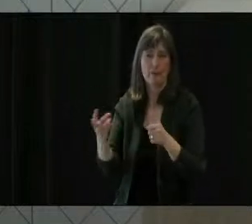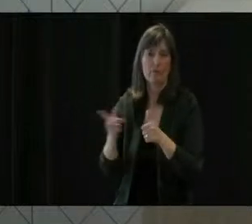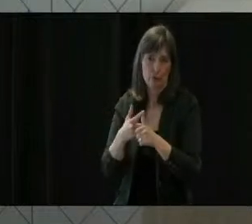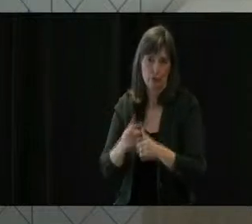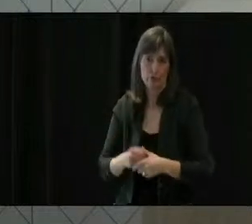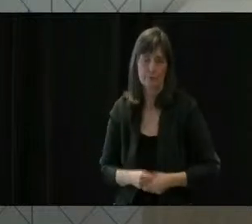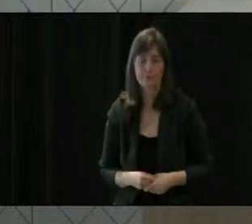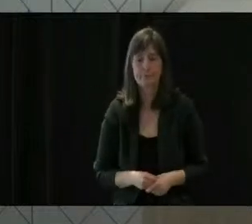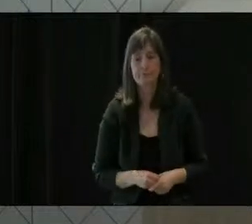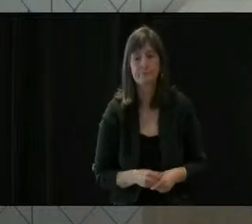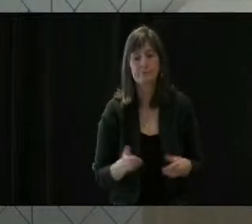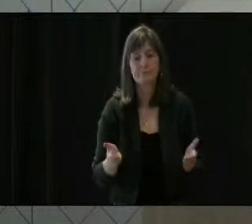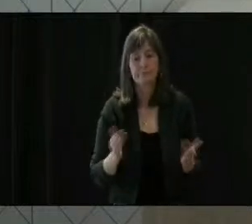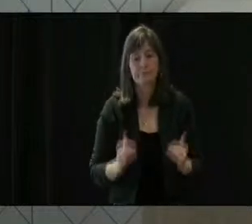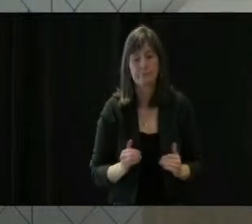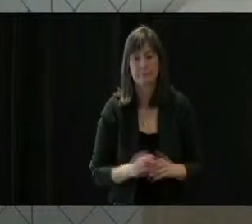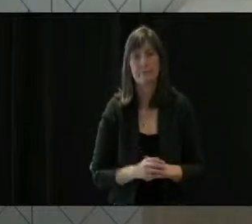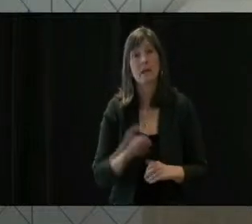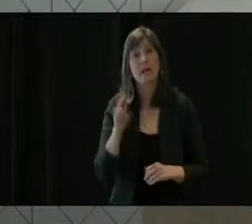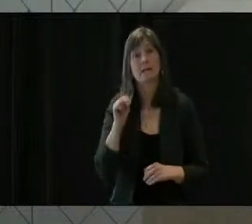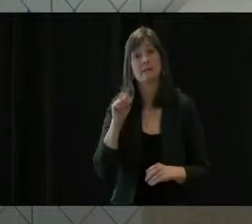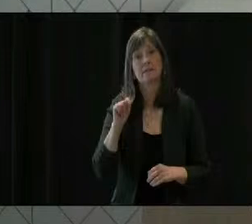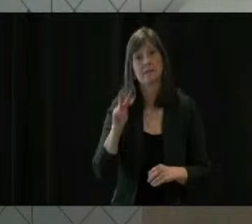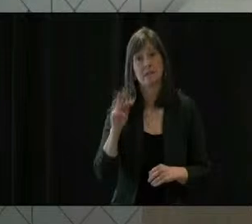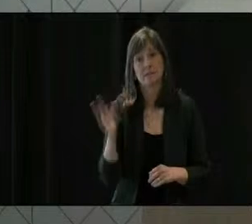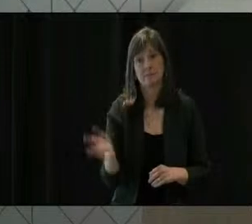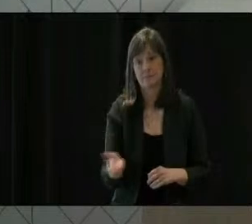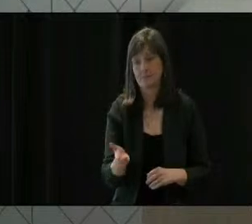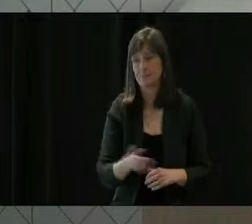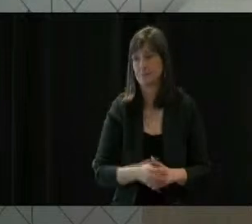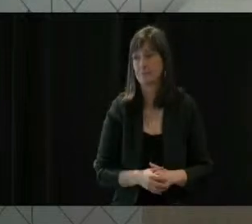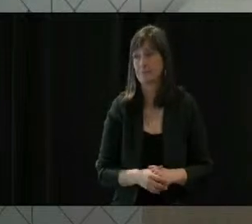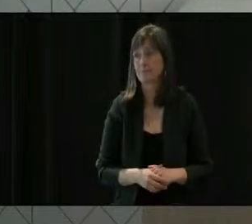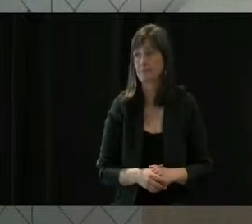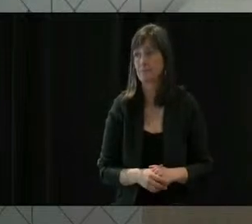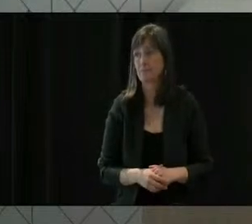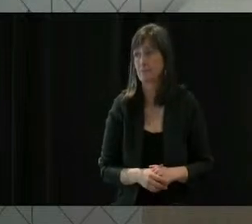Our next question comes from Kellyanne Roberts with NTV.